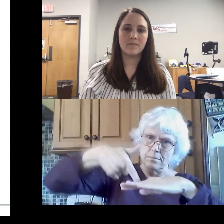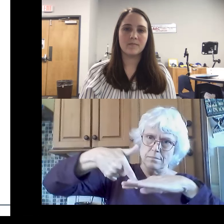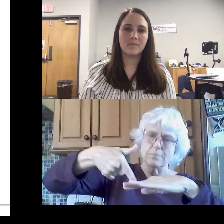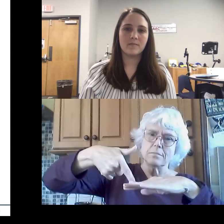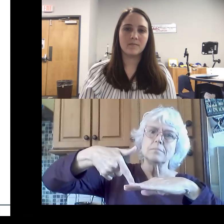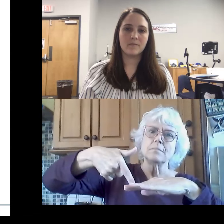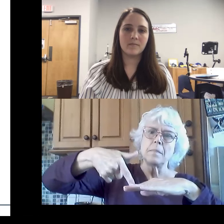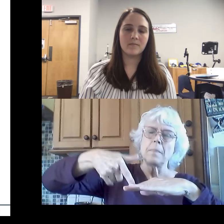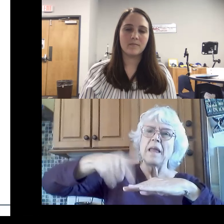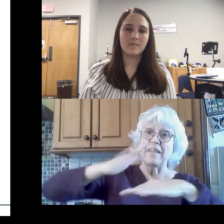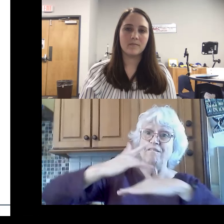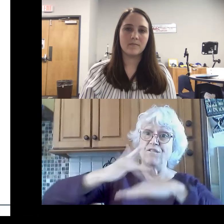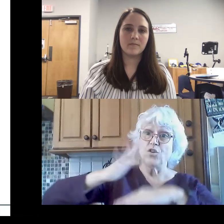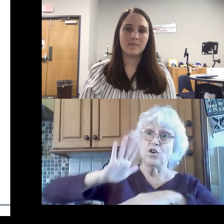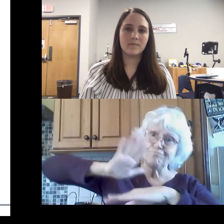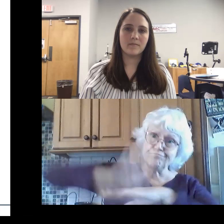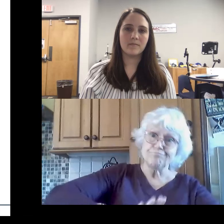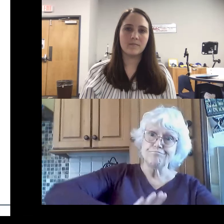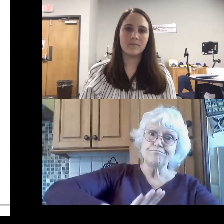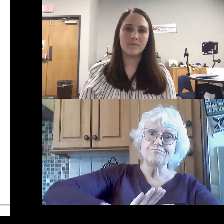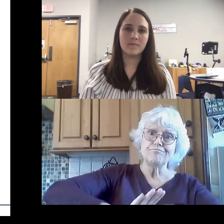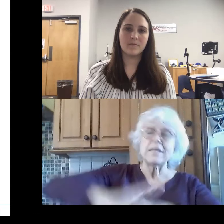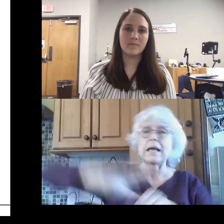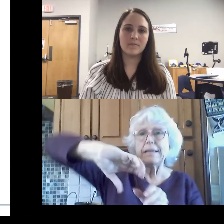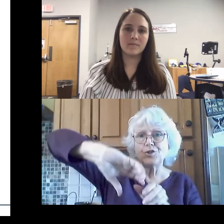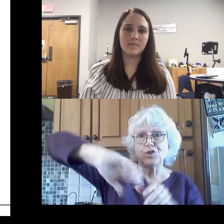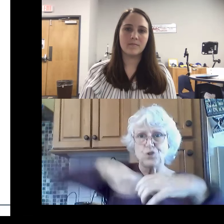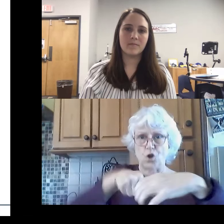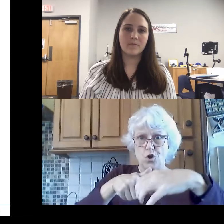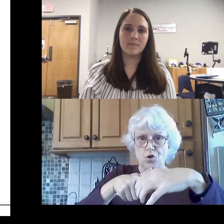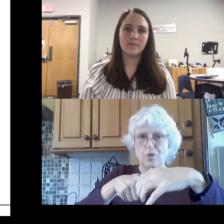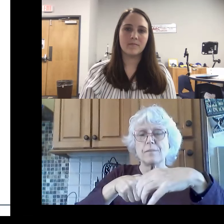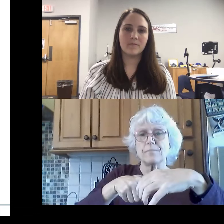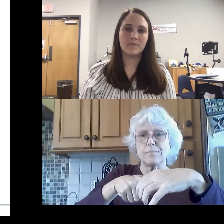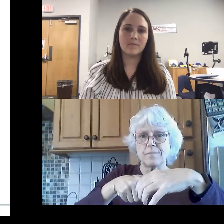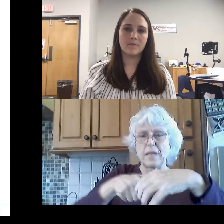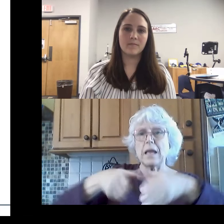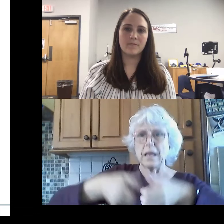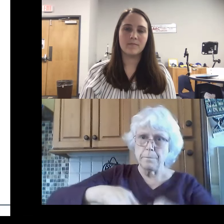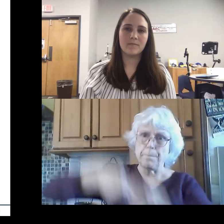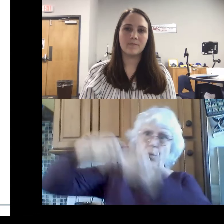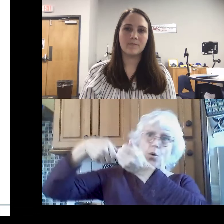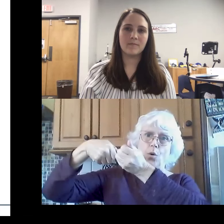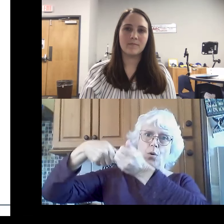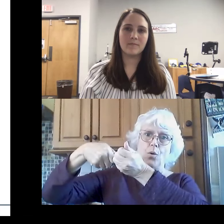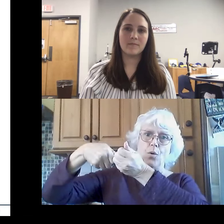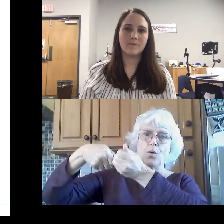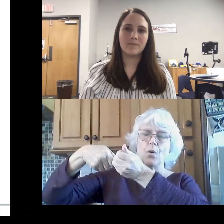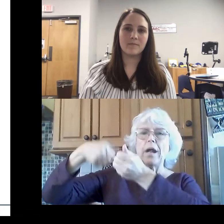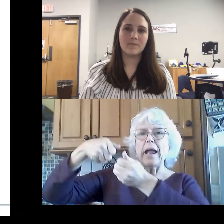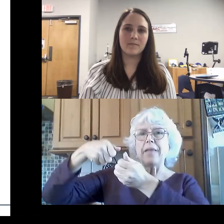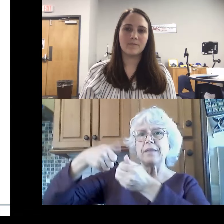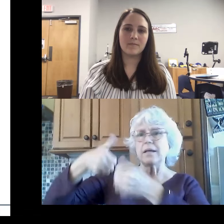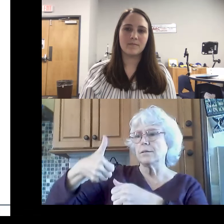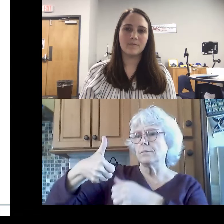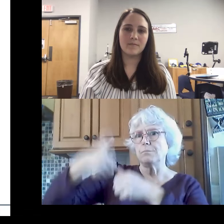wedge like she just did press down turn the equipment pull up and then you mash the button on top